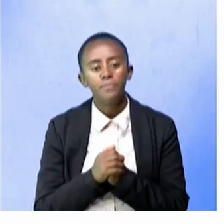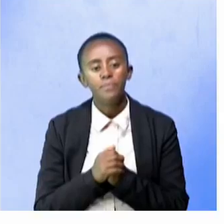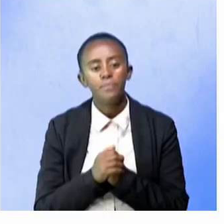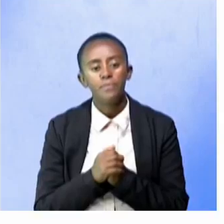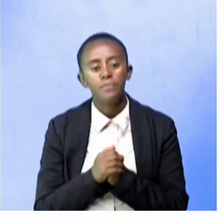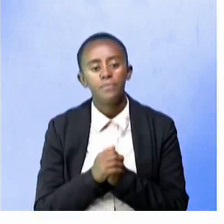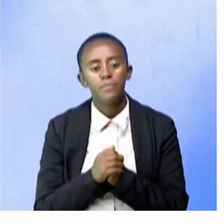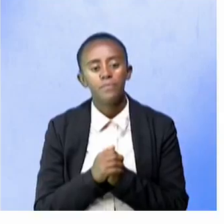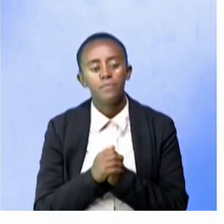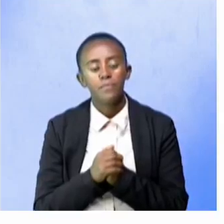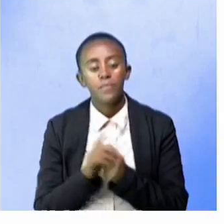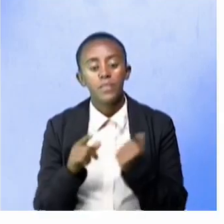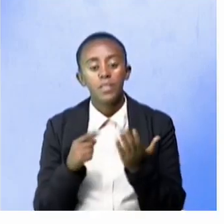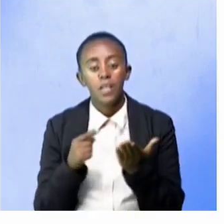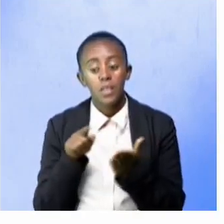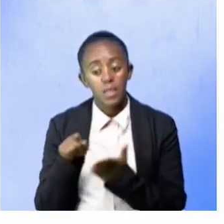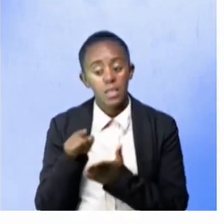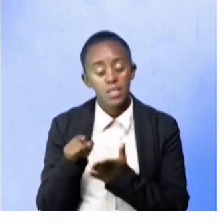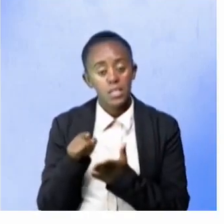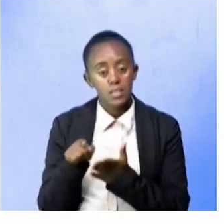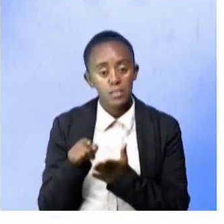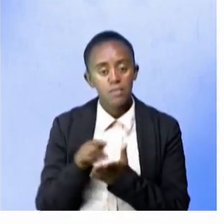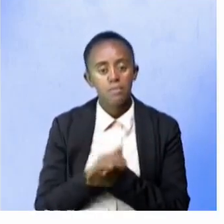This is